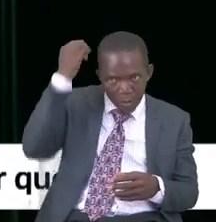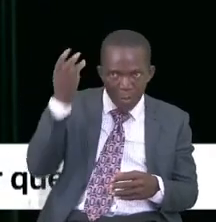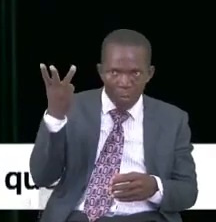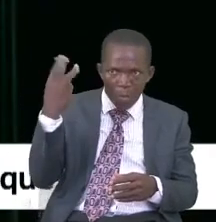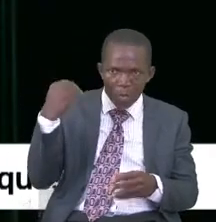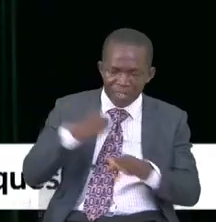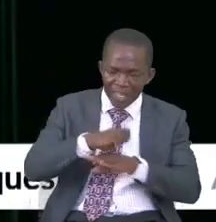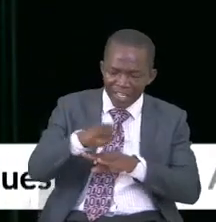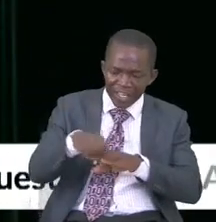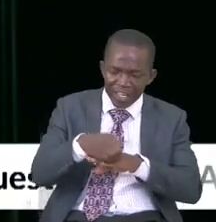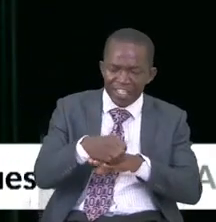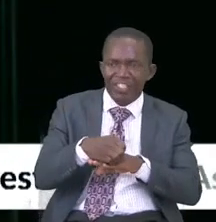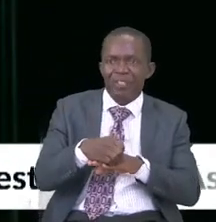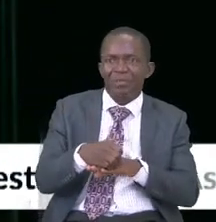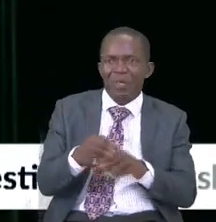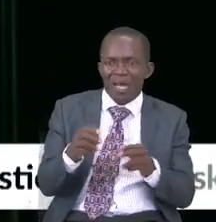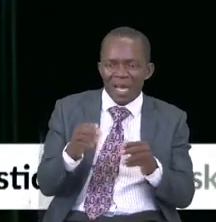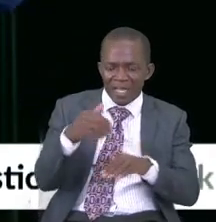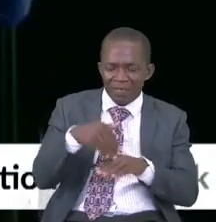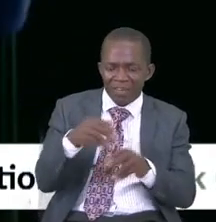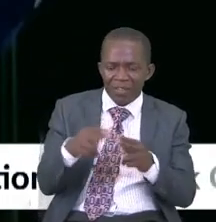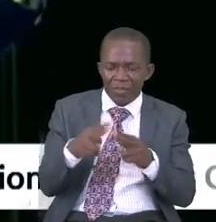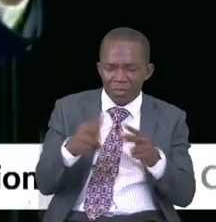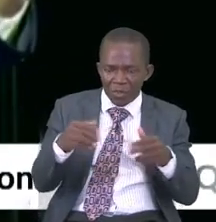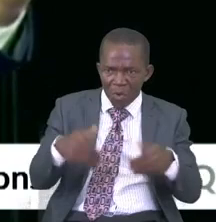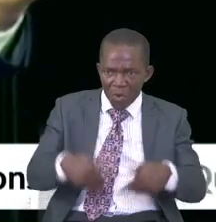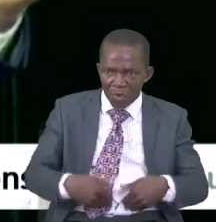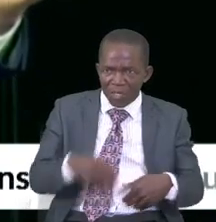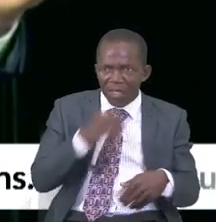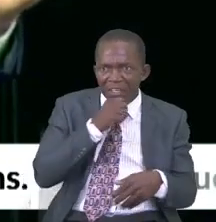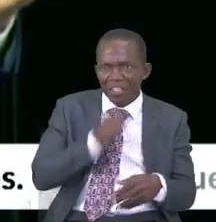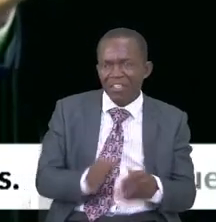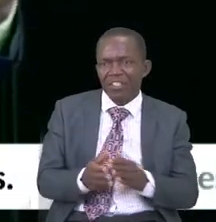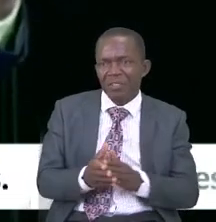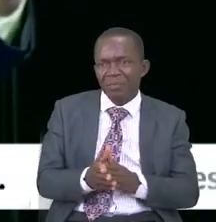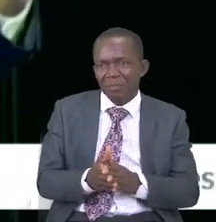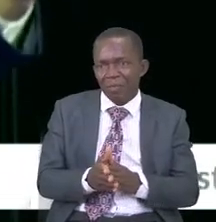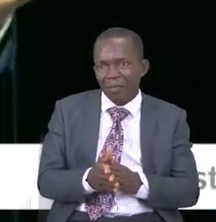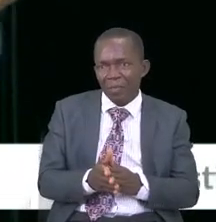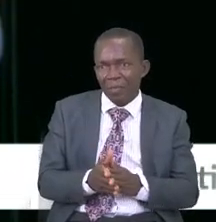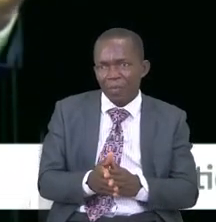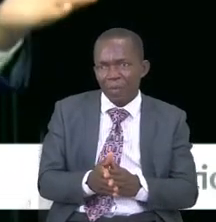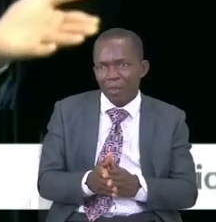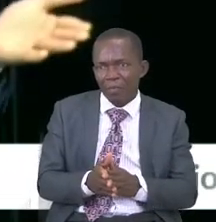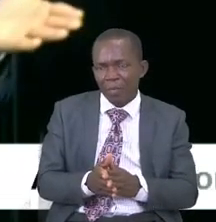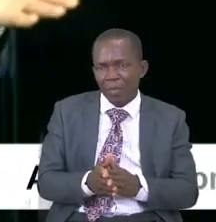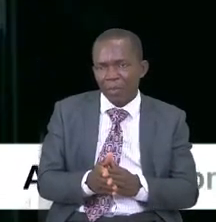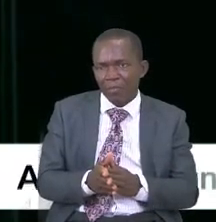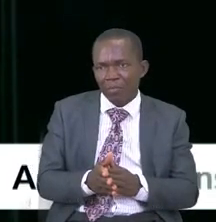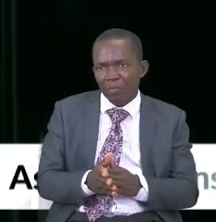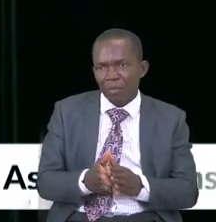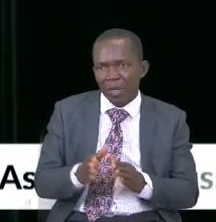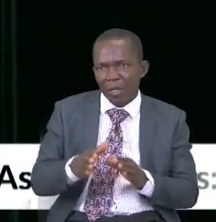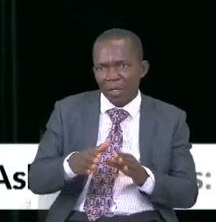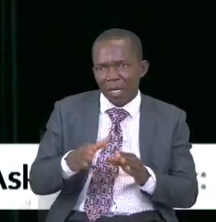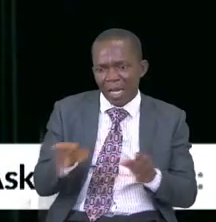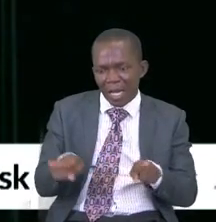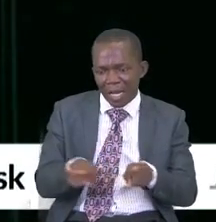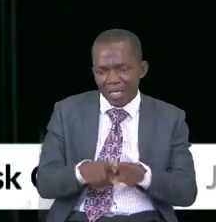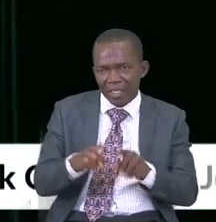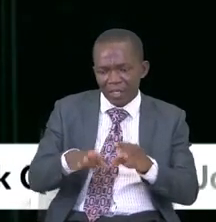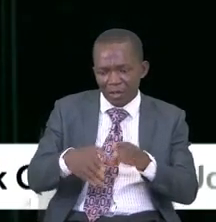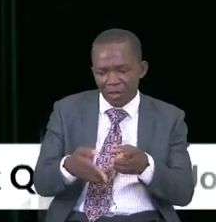Engage them. Engage them. Keep engaging them. As they get out of high school, engage